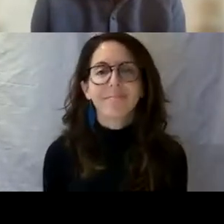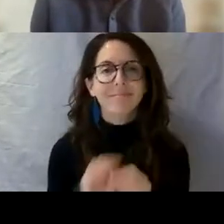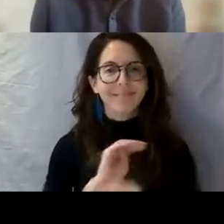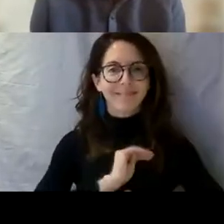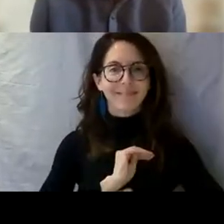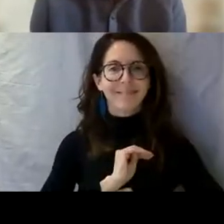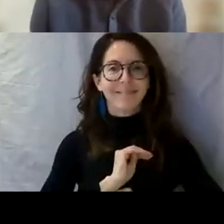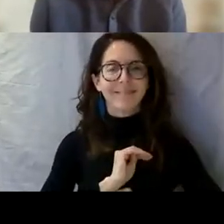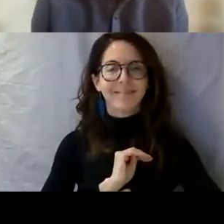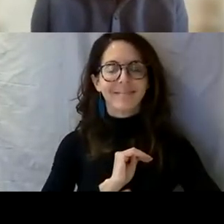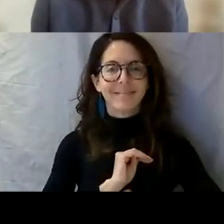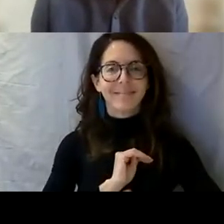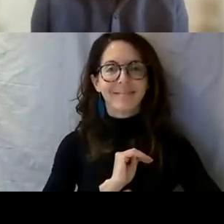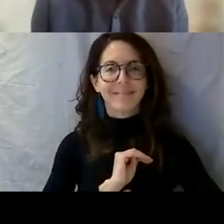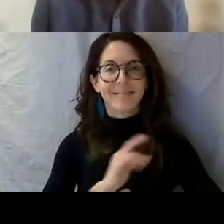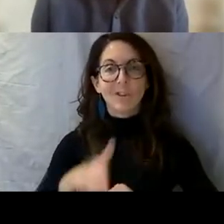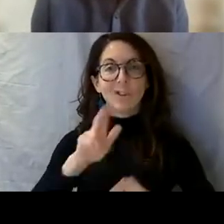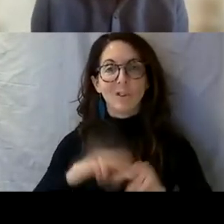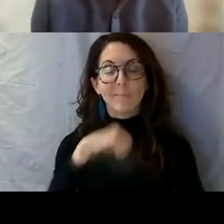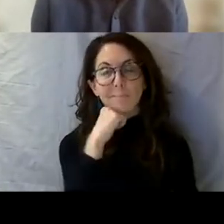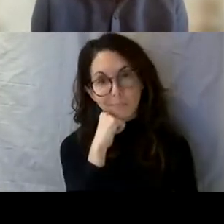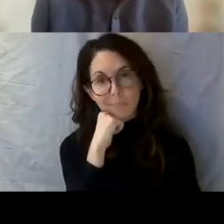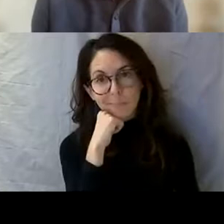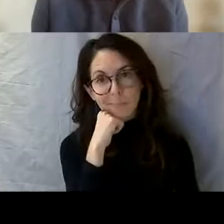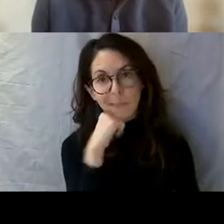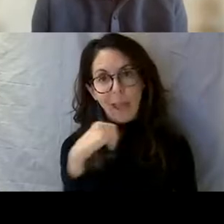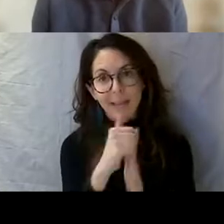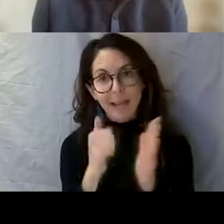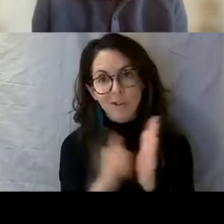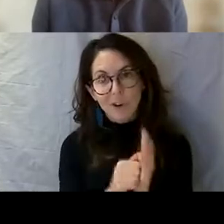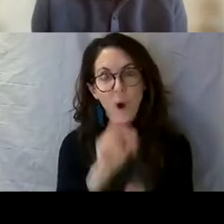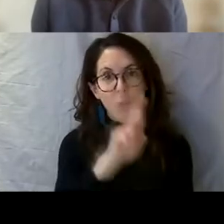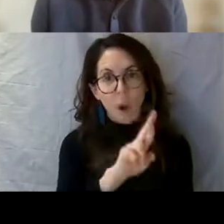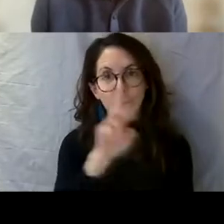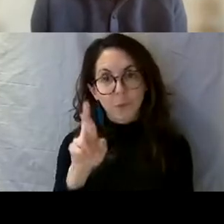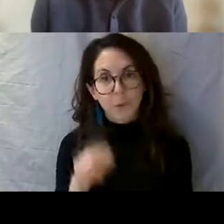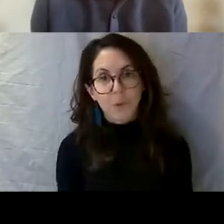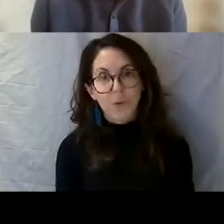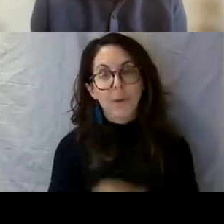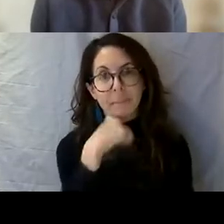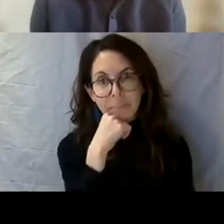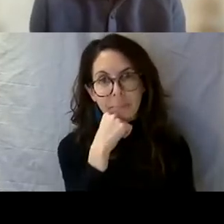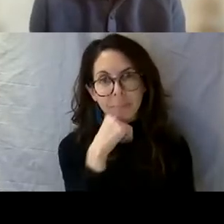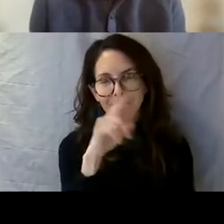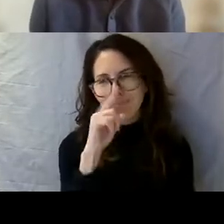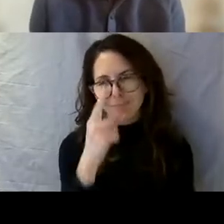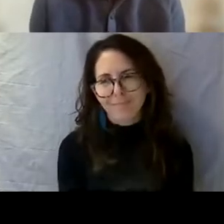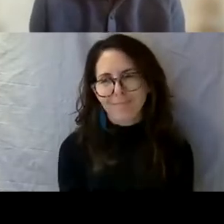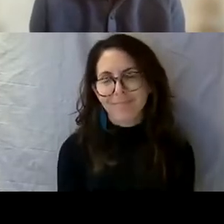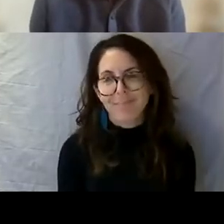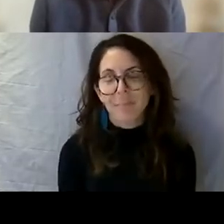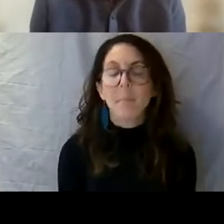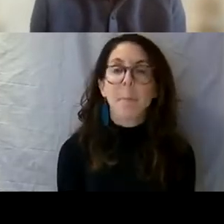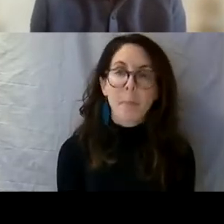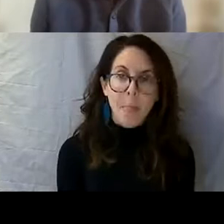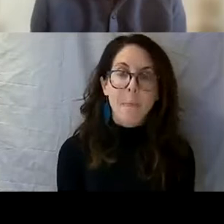than sitting through agendas based on Robert's rules and listening to reports. I do feel